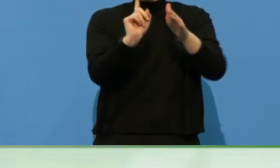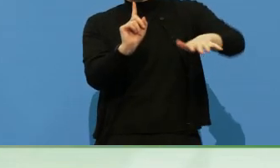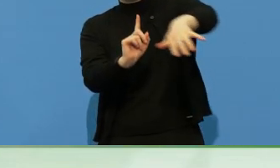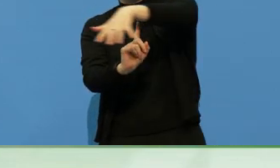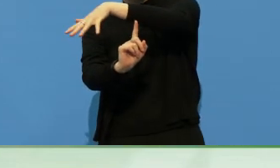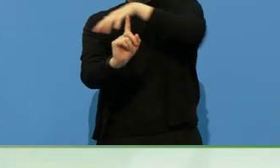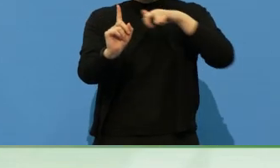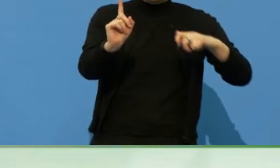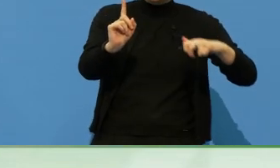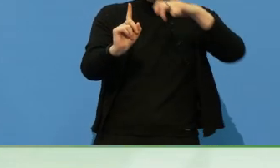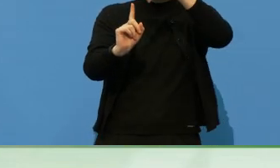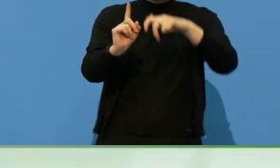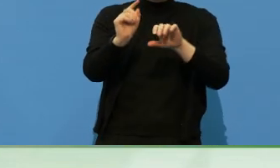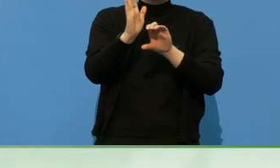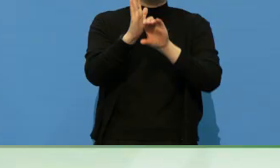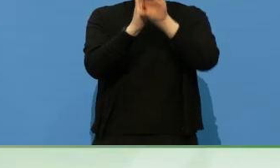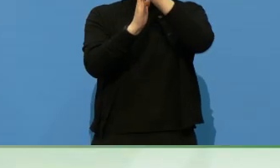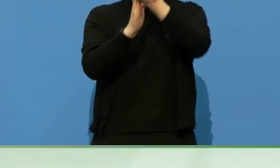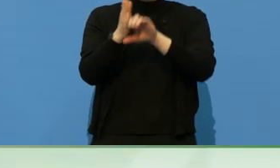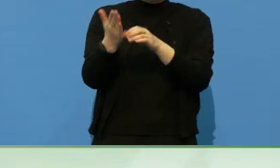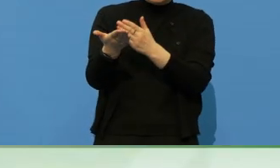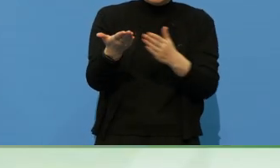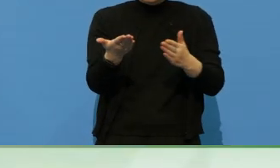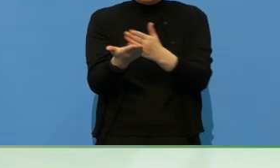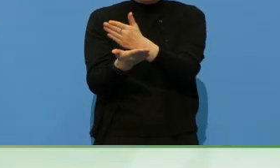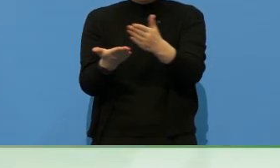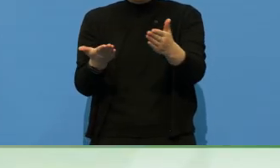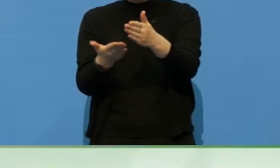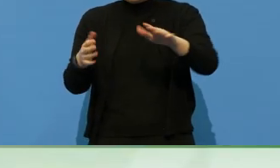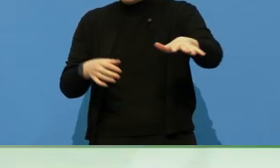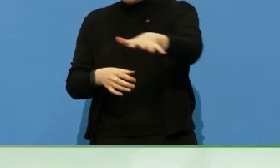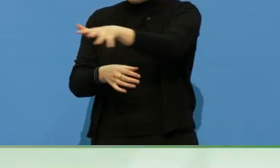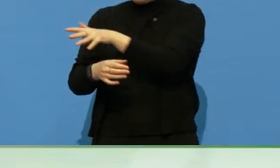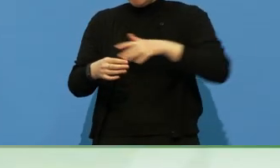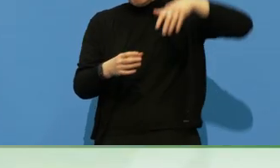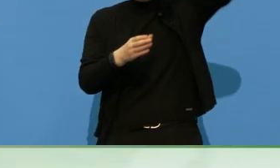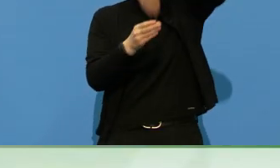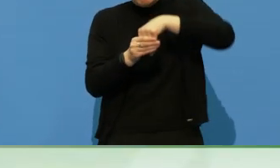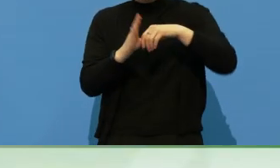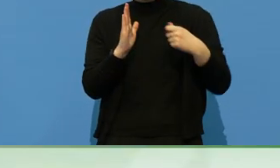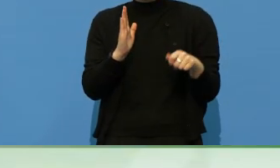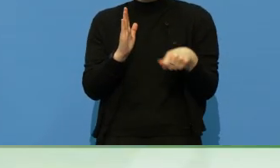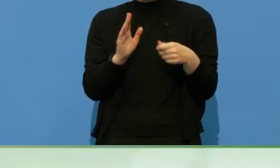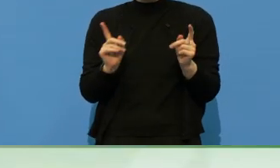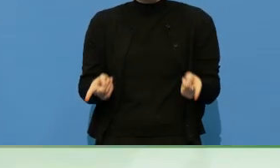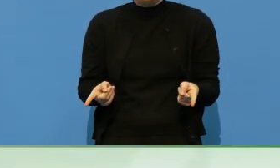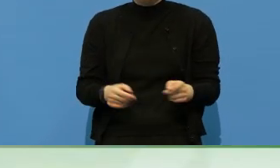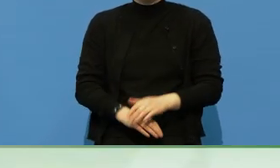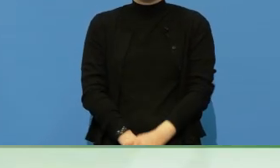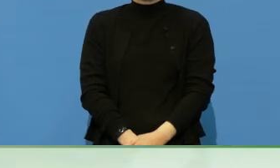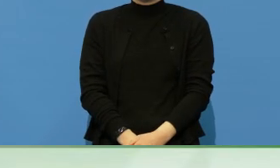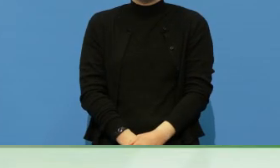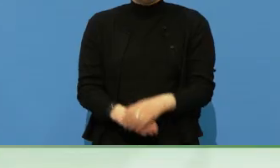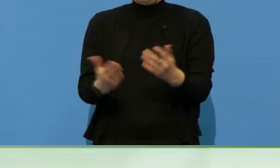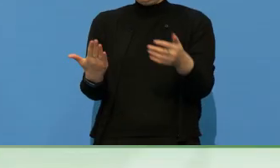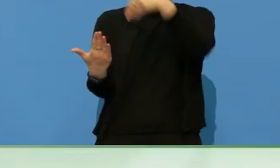the wayfinding, it's all in the project. We are just giving them the parameters they